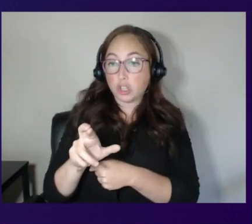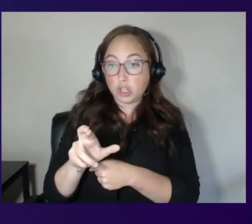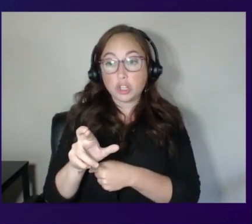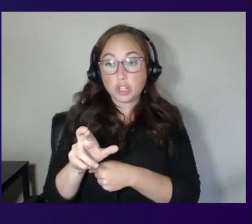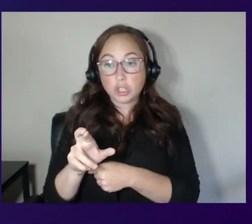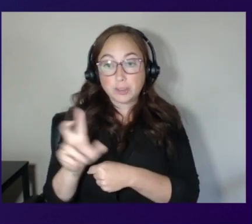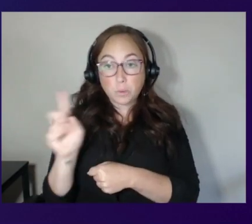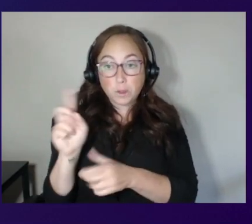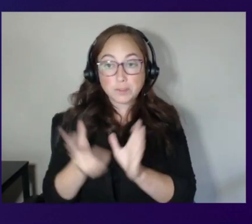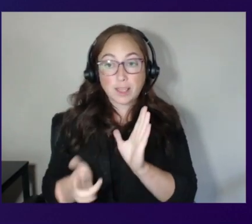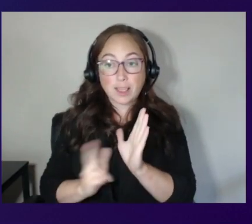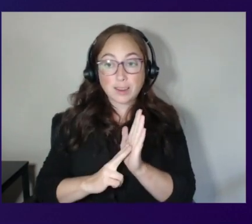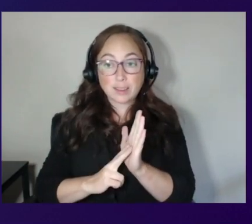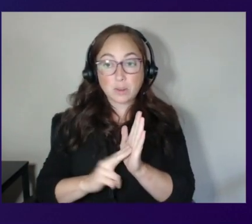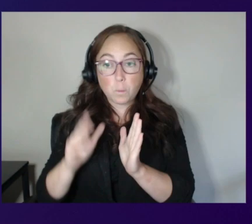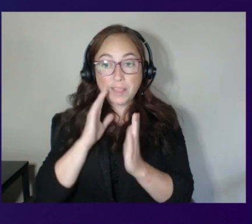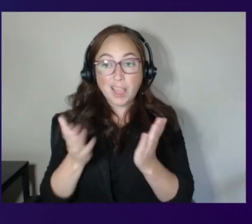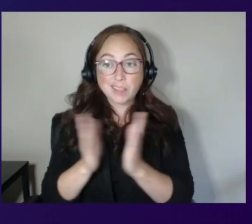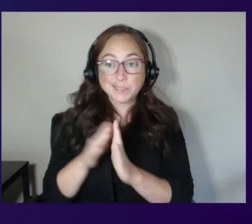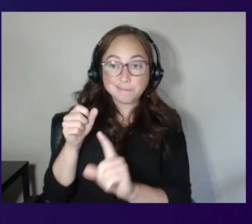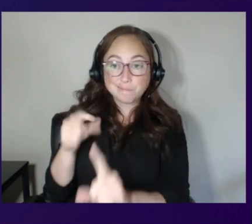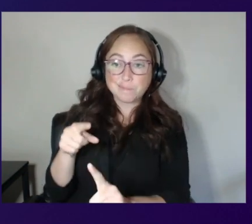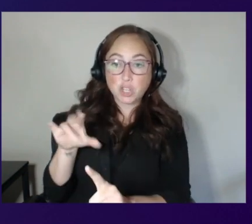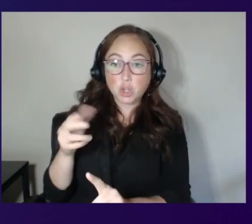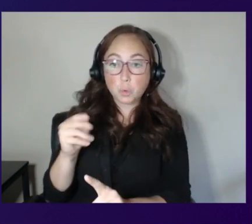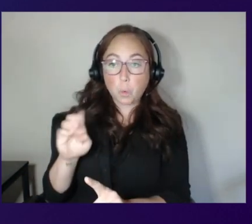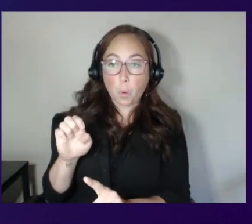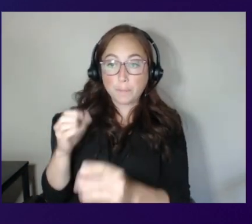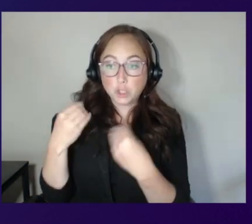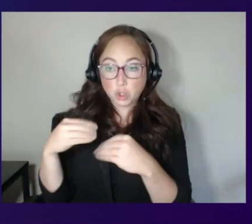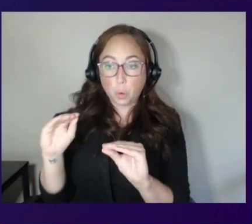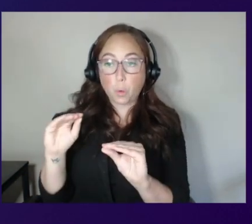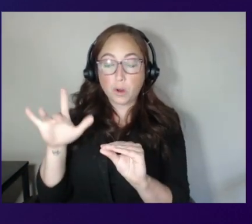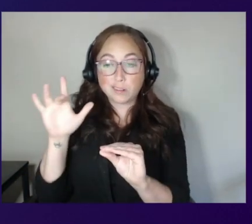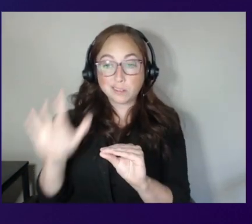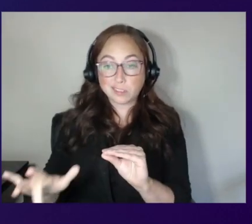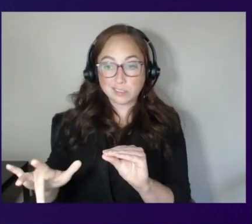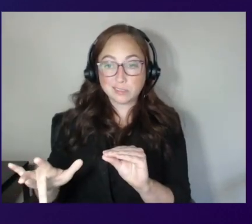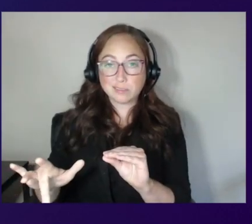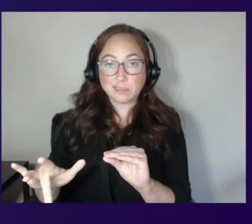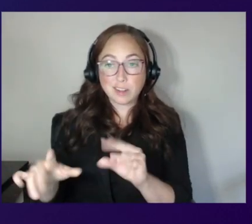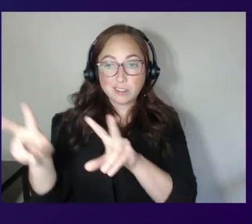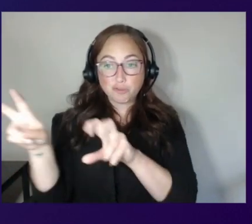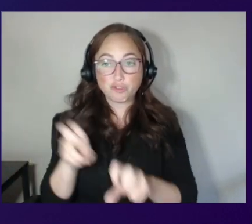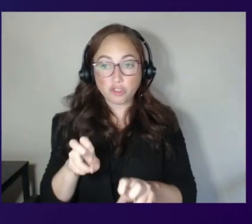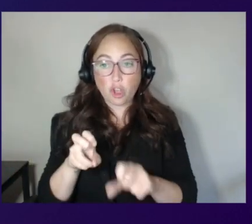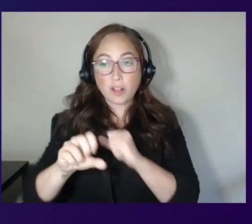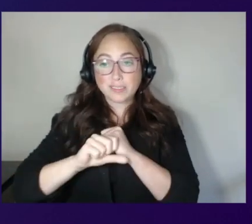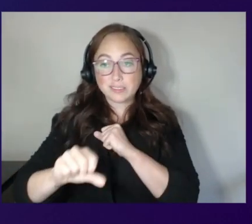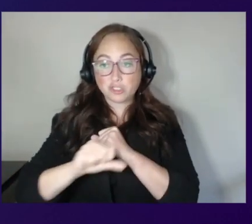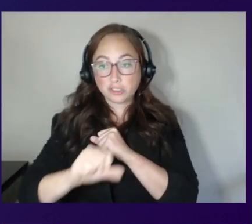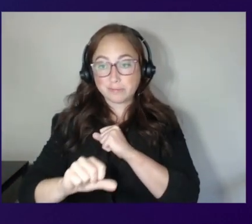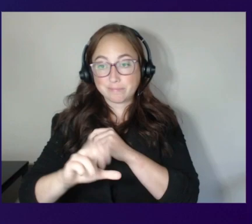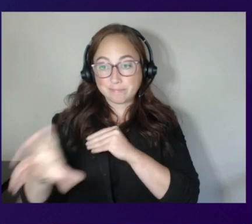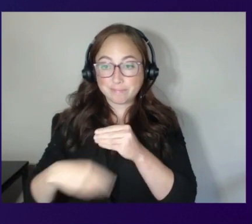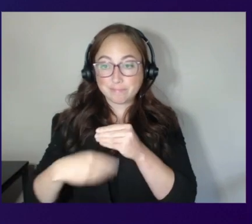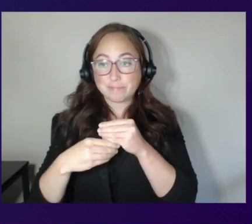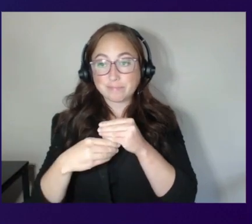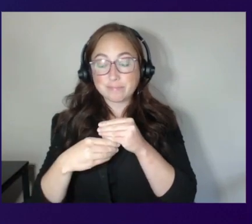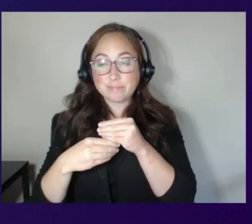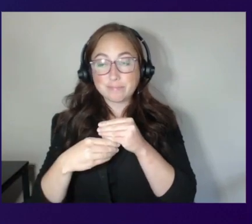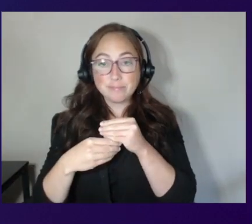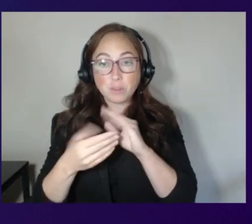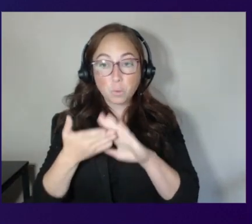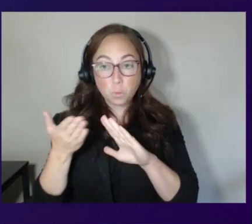is going to be asked to go to the Chrome store, and with a couple clicks, they're going to go there and install that extension. This extension will run on the